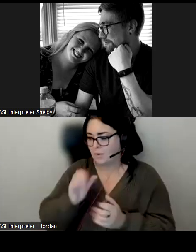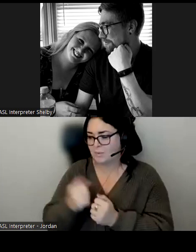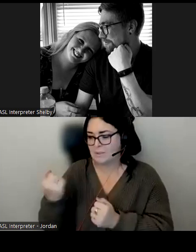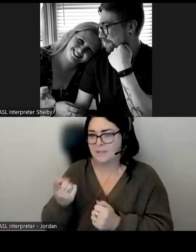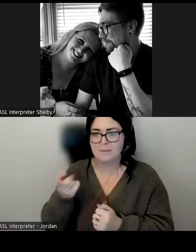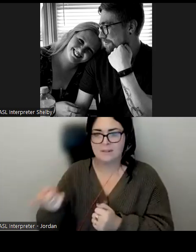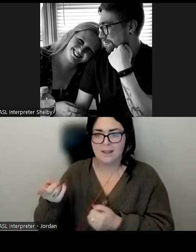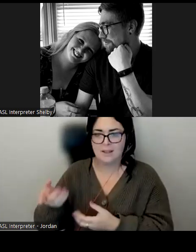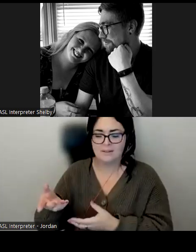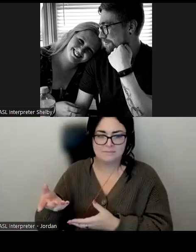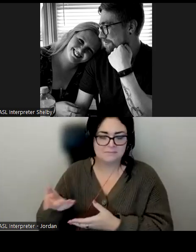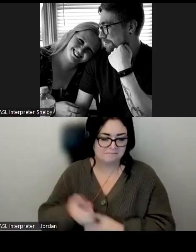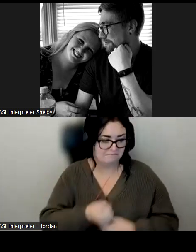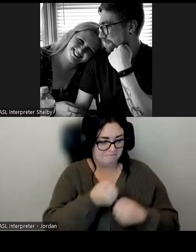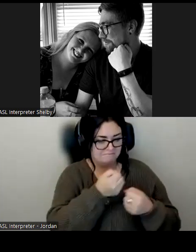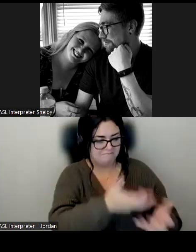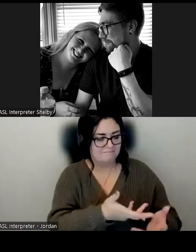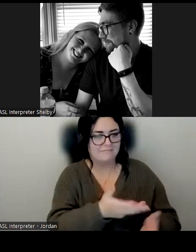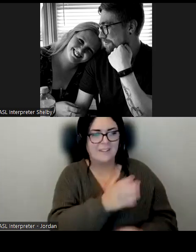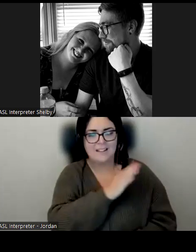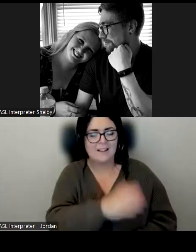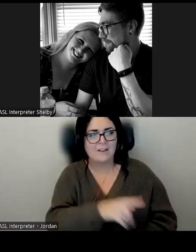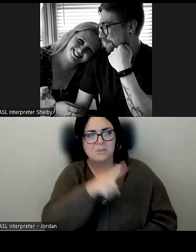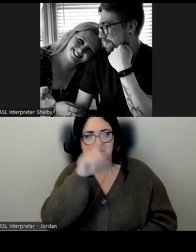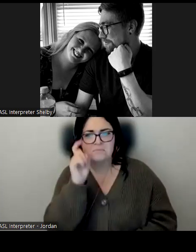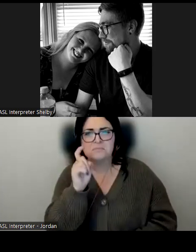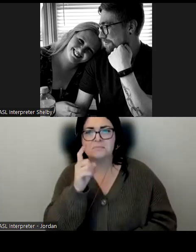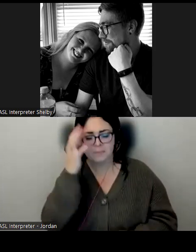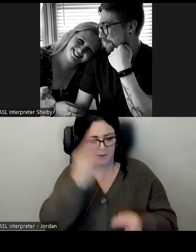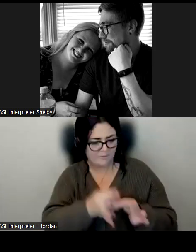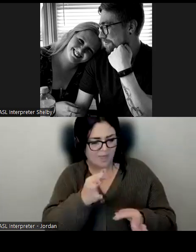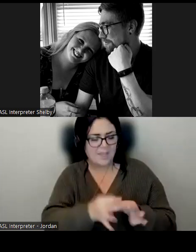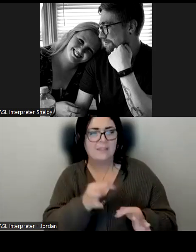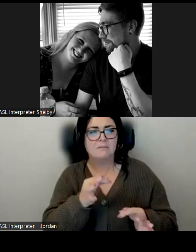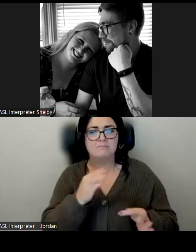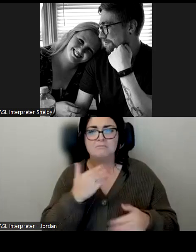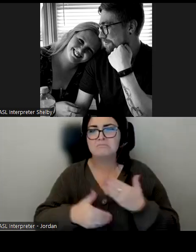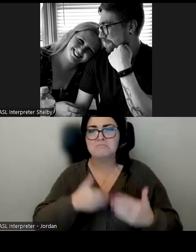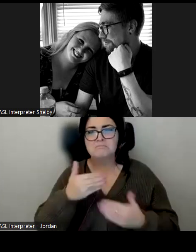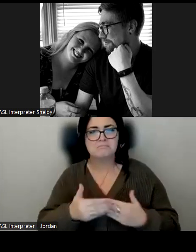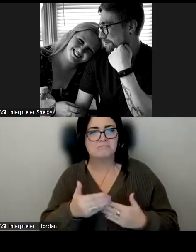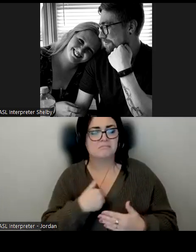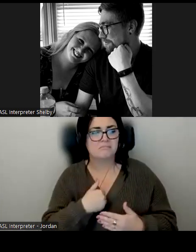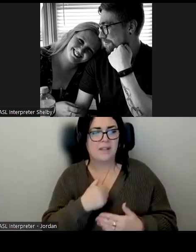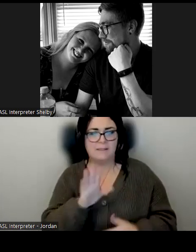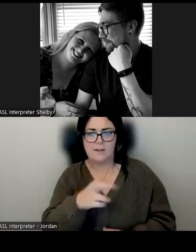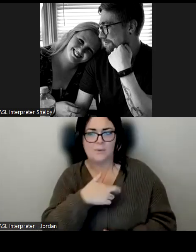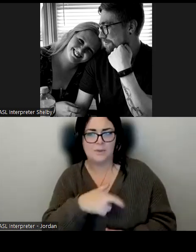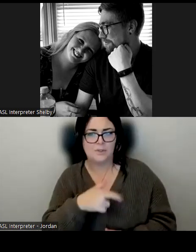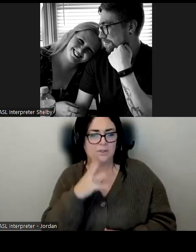how, they never really questioned things in their faith before and the faith that they choose to follow. But